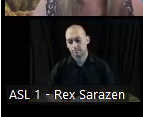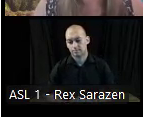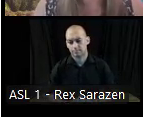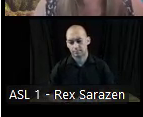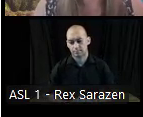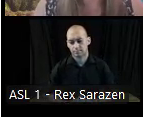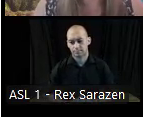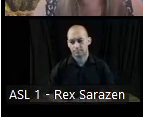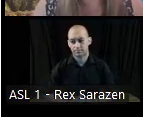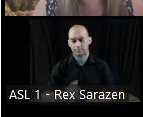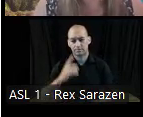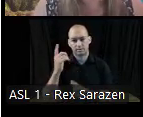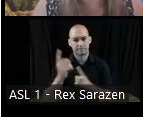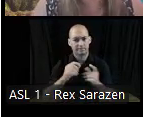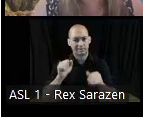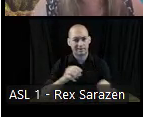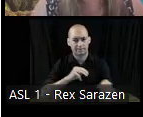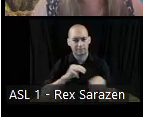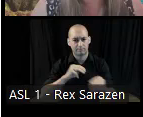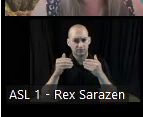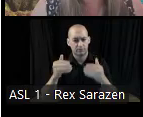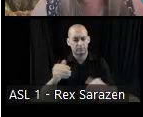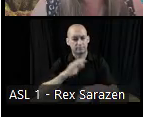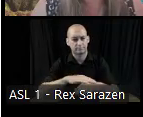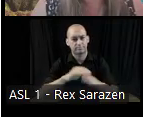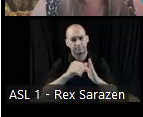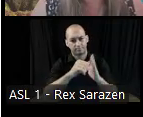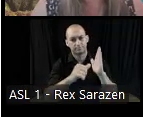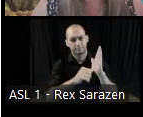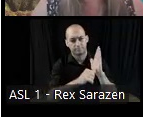I think we can move forward on our agenda.